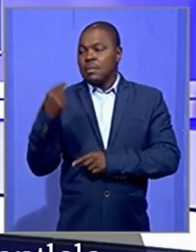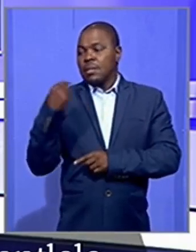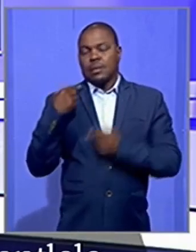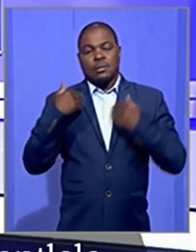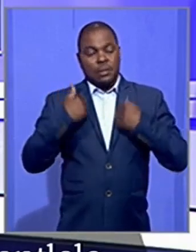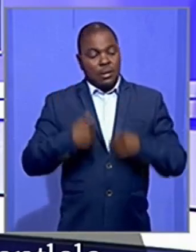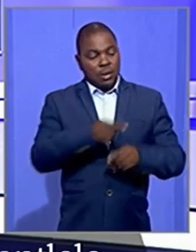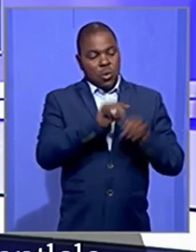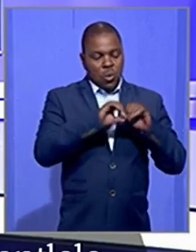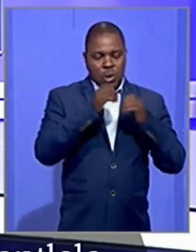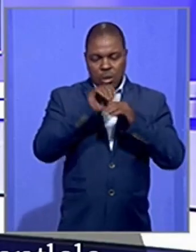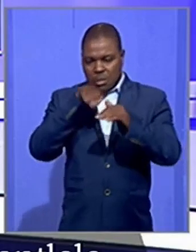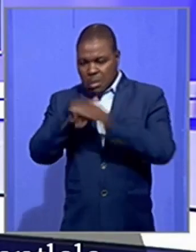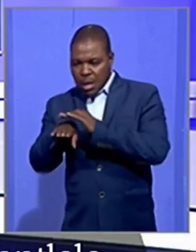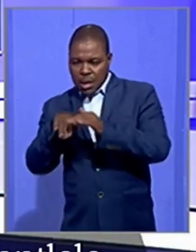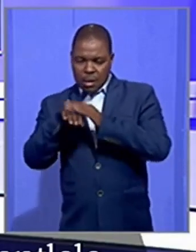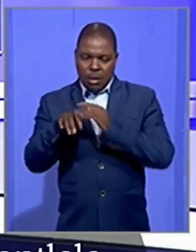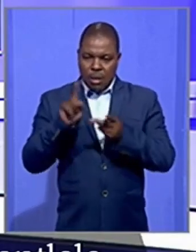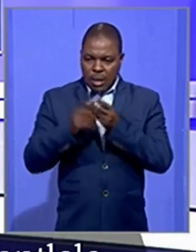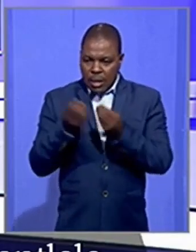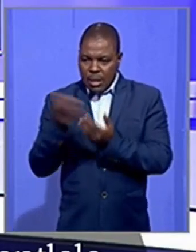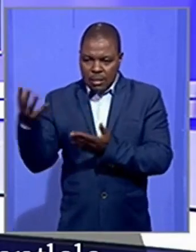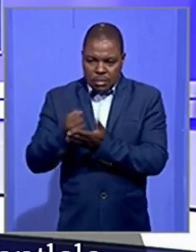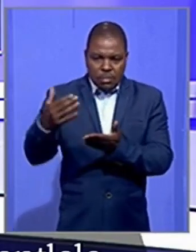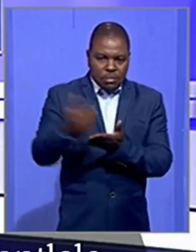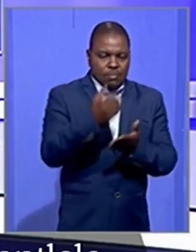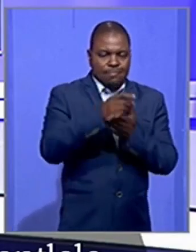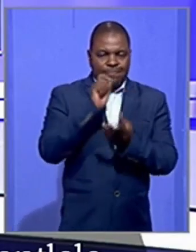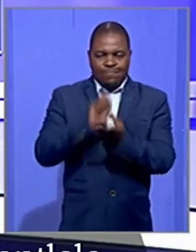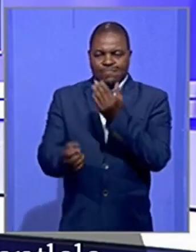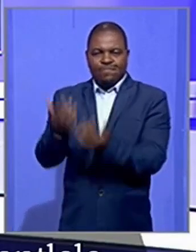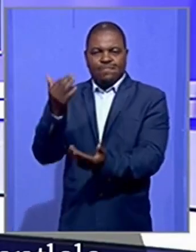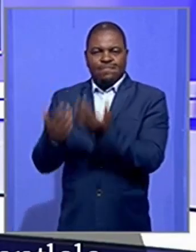o phuruphutsa go gapa le go ja thoto eo ka molelo.